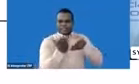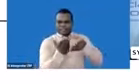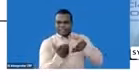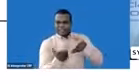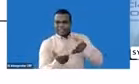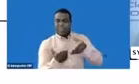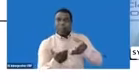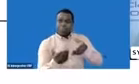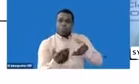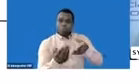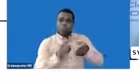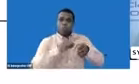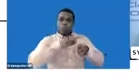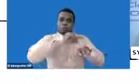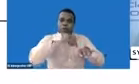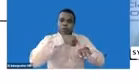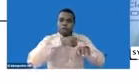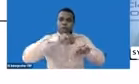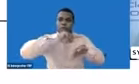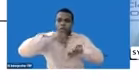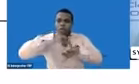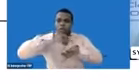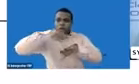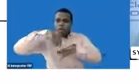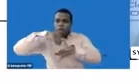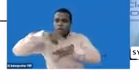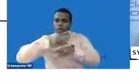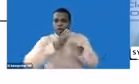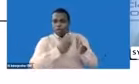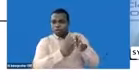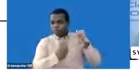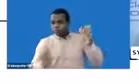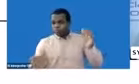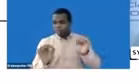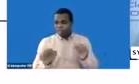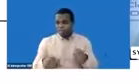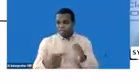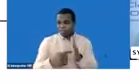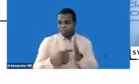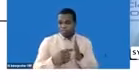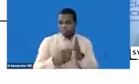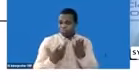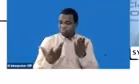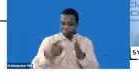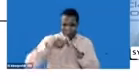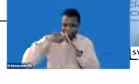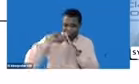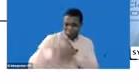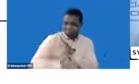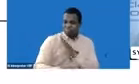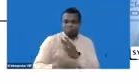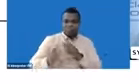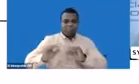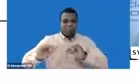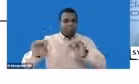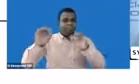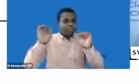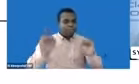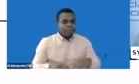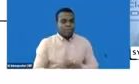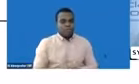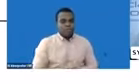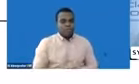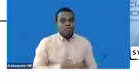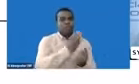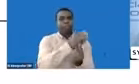And also the flexible usage allows for adaptation to the specific user needs